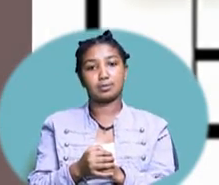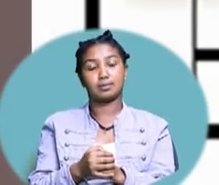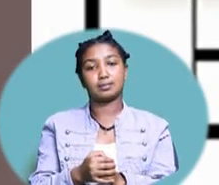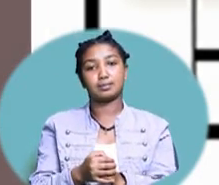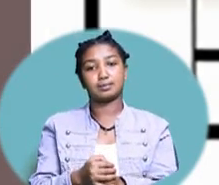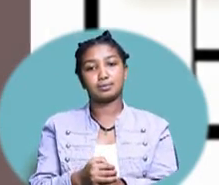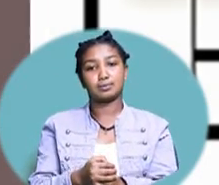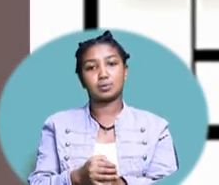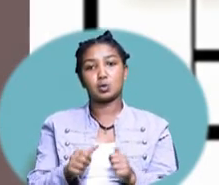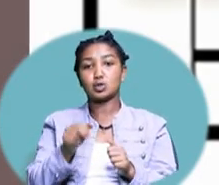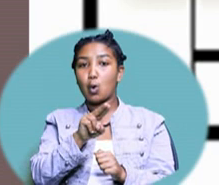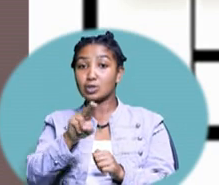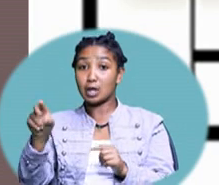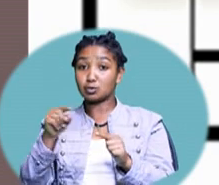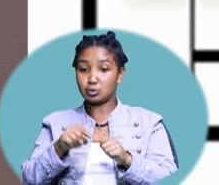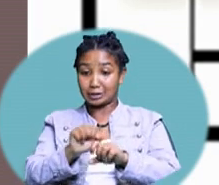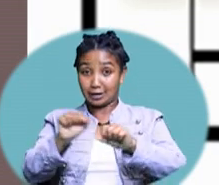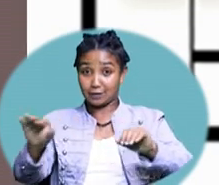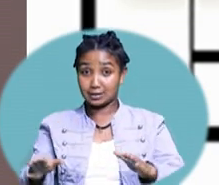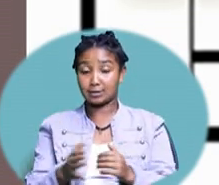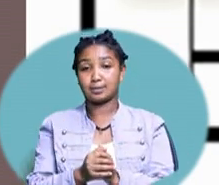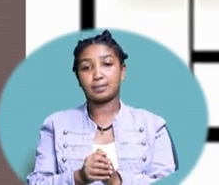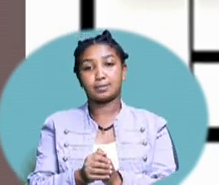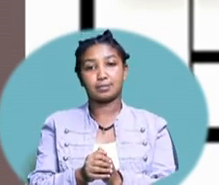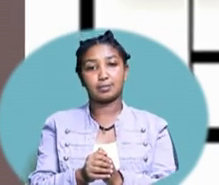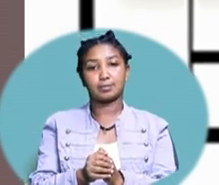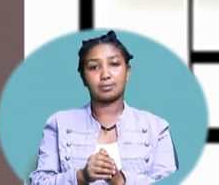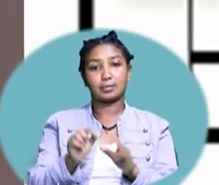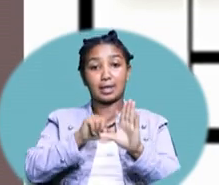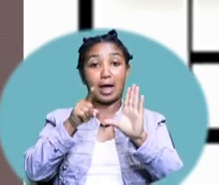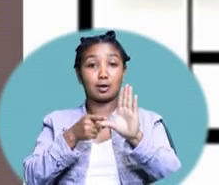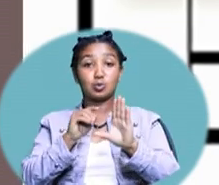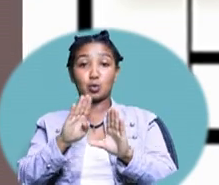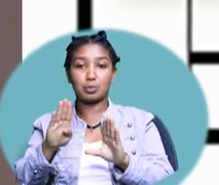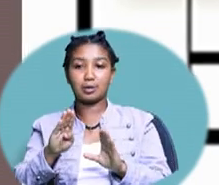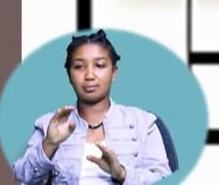line, which is horizontal to the surface. Let's take the angle to